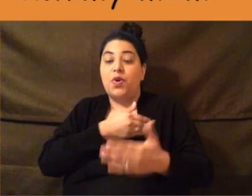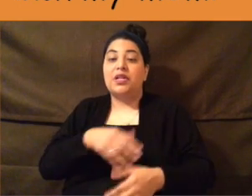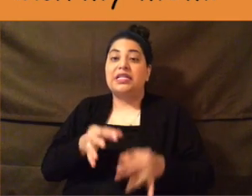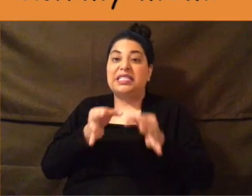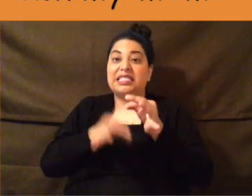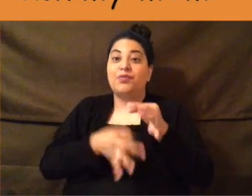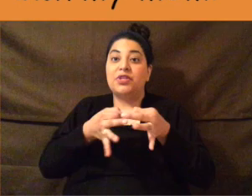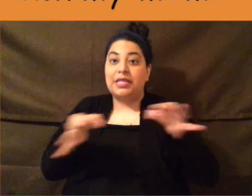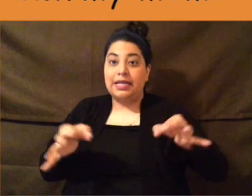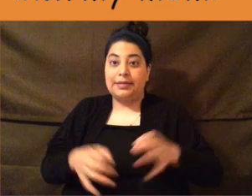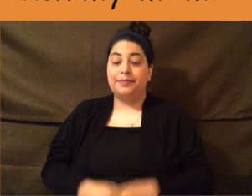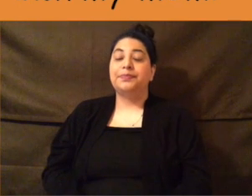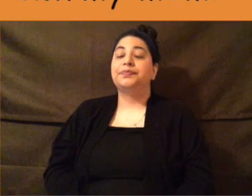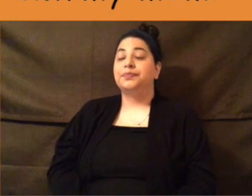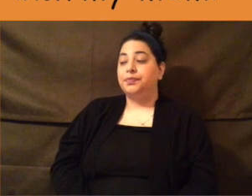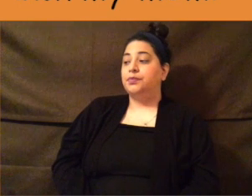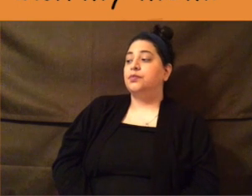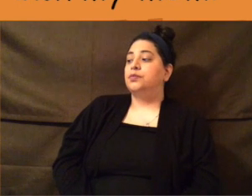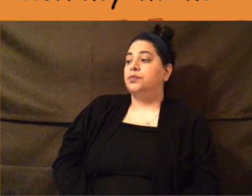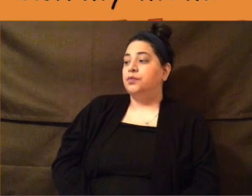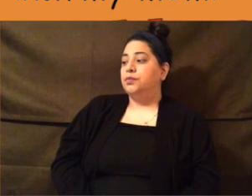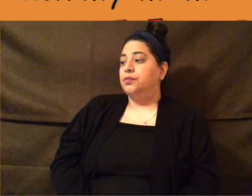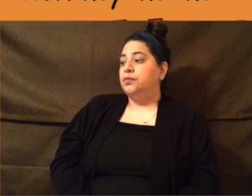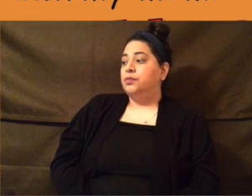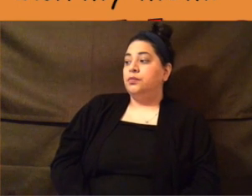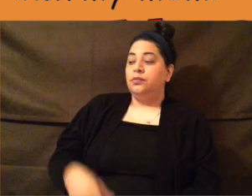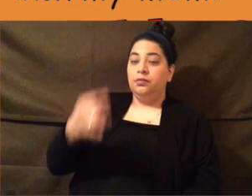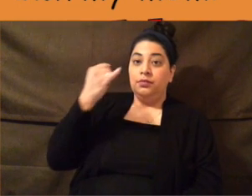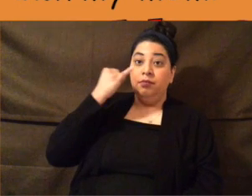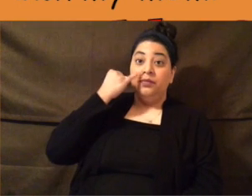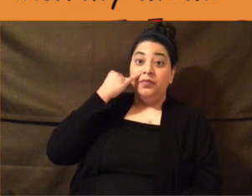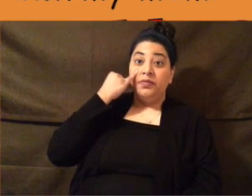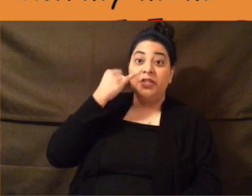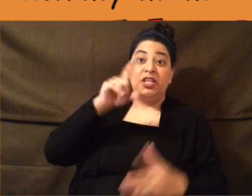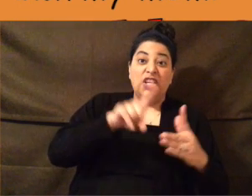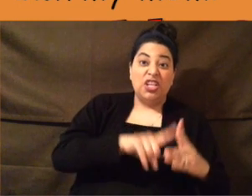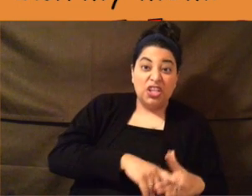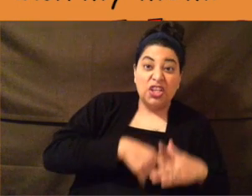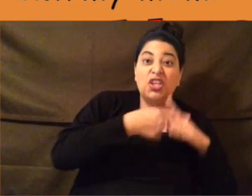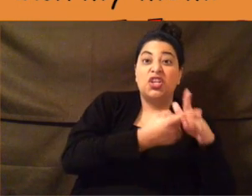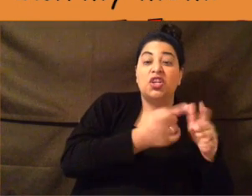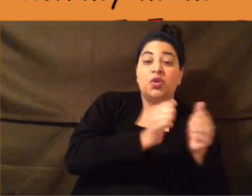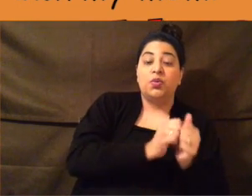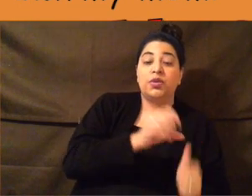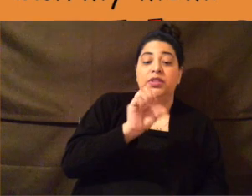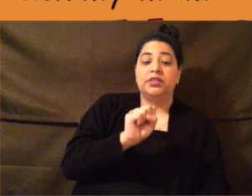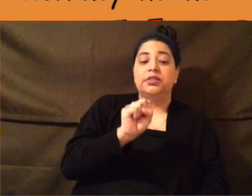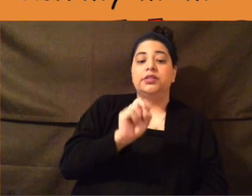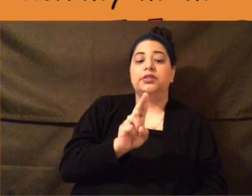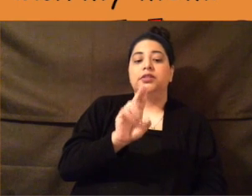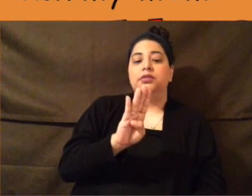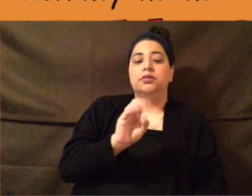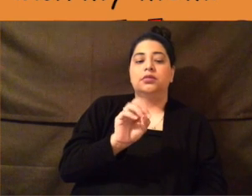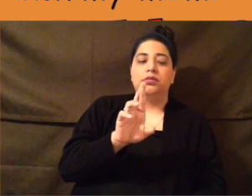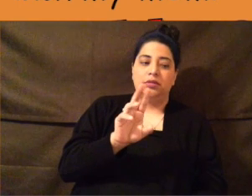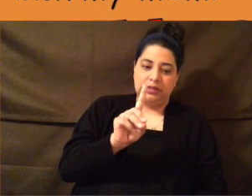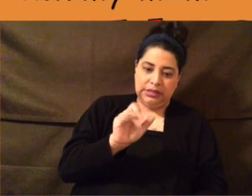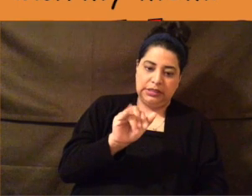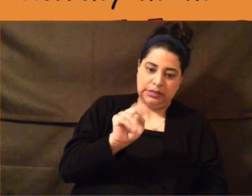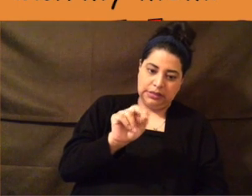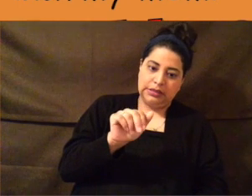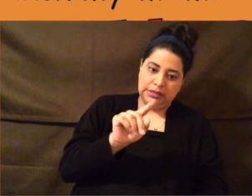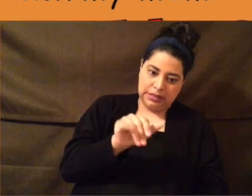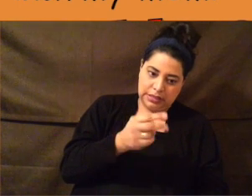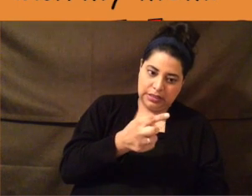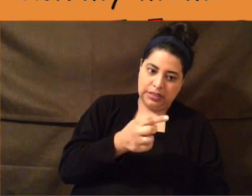right before that. All right, so when a sentence begins with a subordinating conjunction, a comma